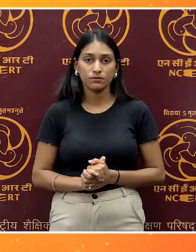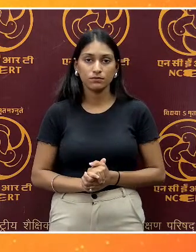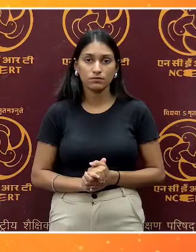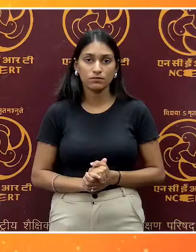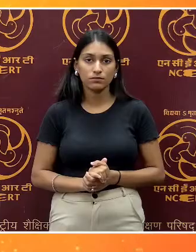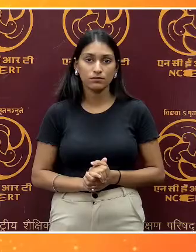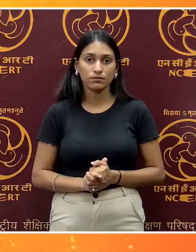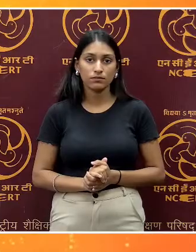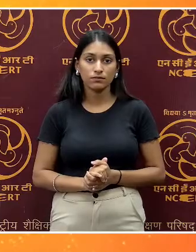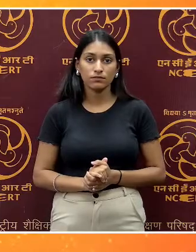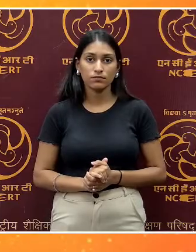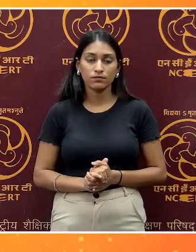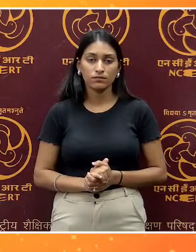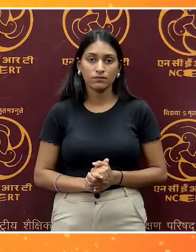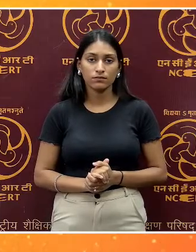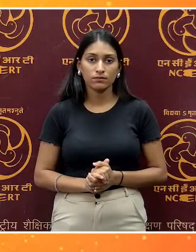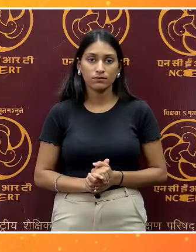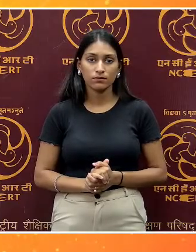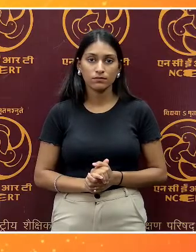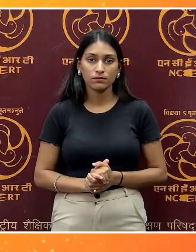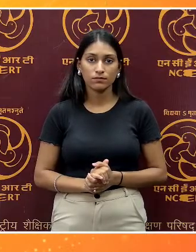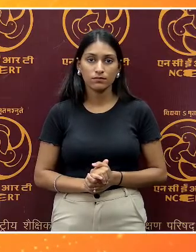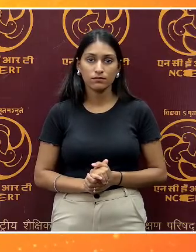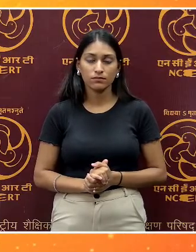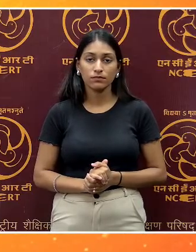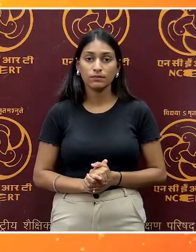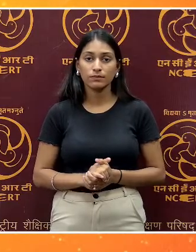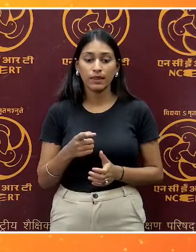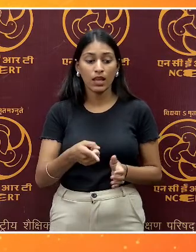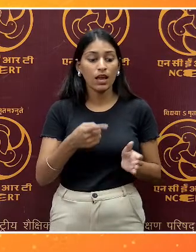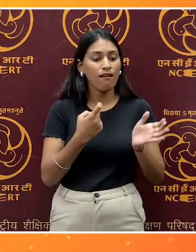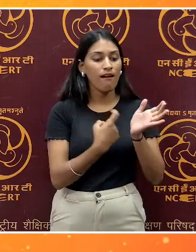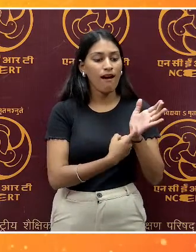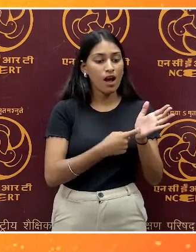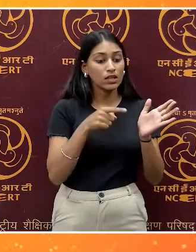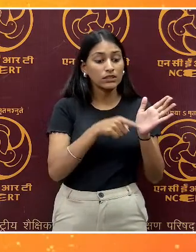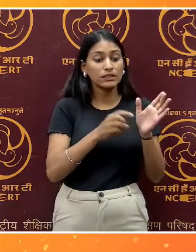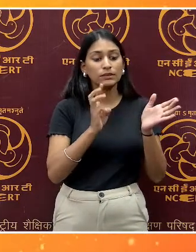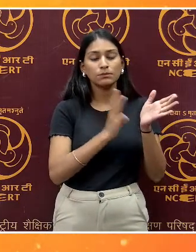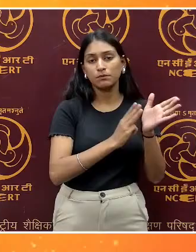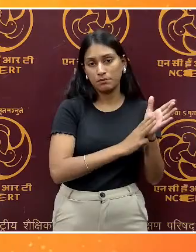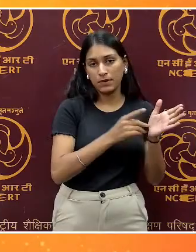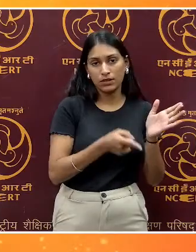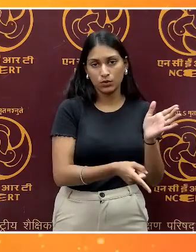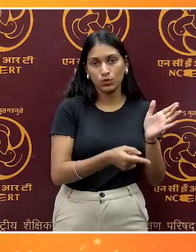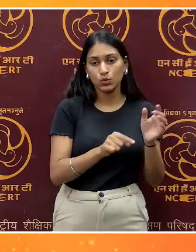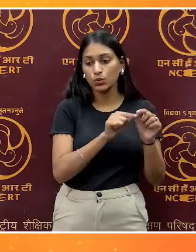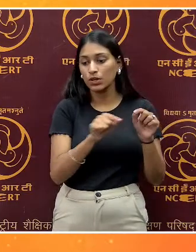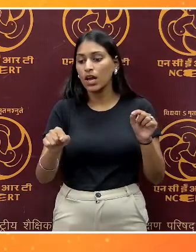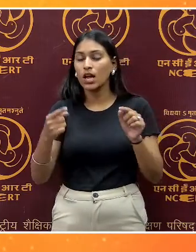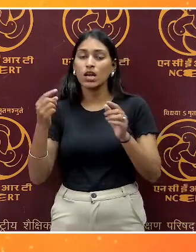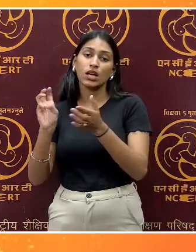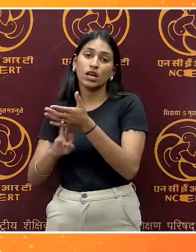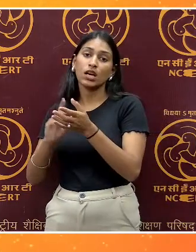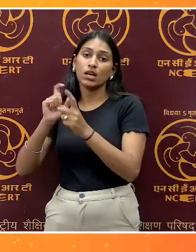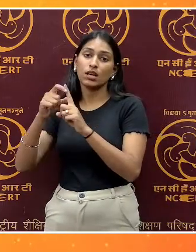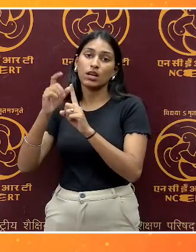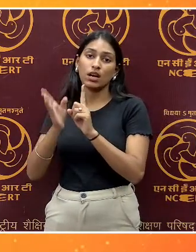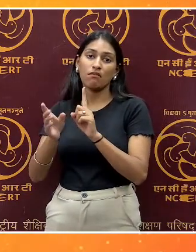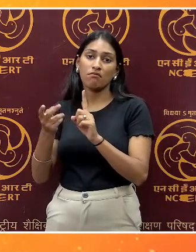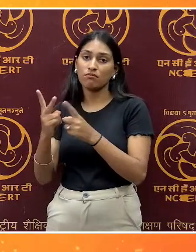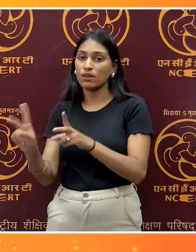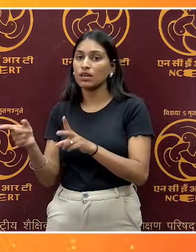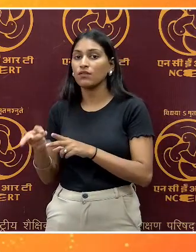Right. beta here gives the direction. So, R gives magnitude as well as the direction. If you draw